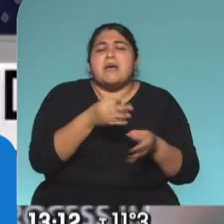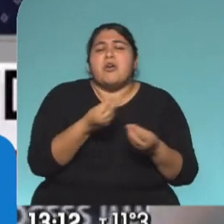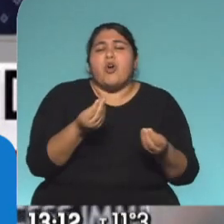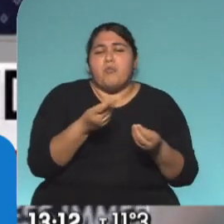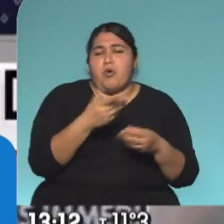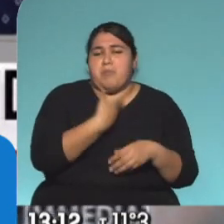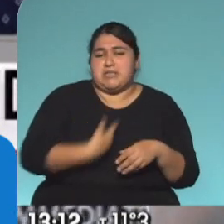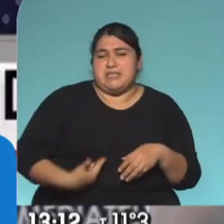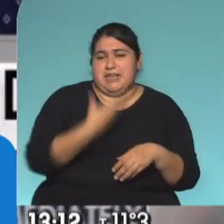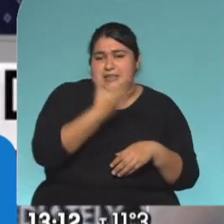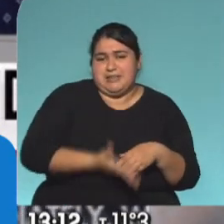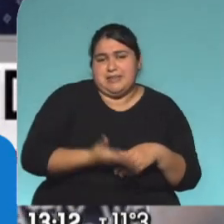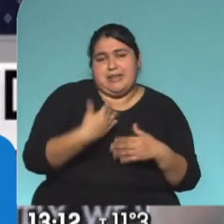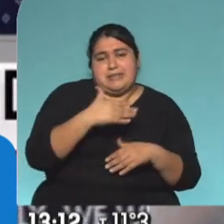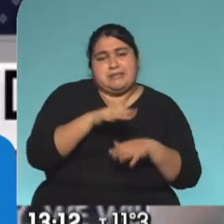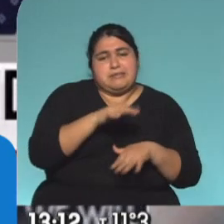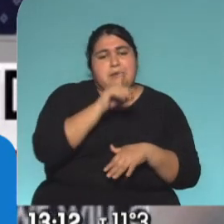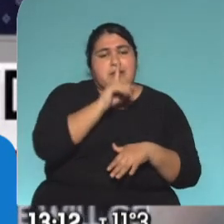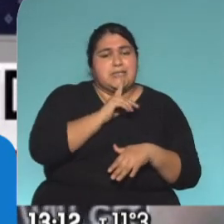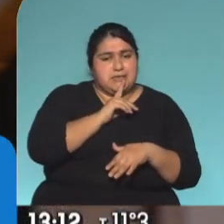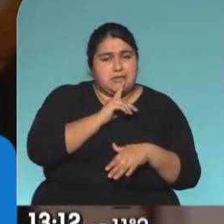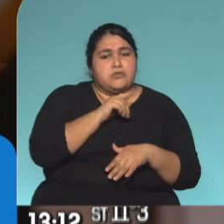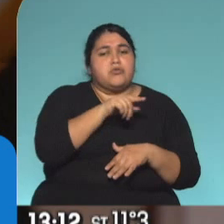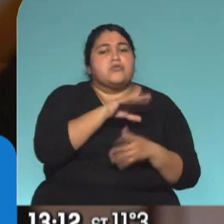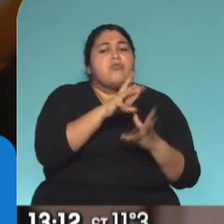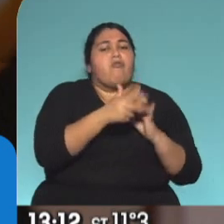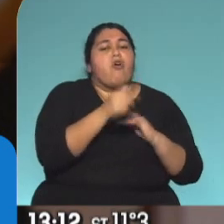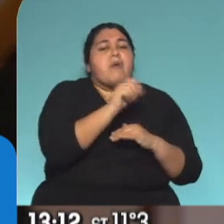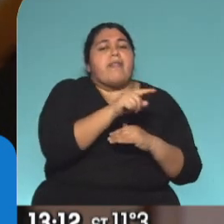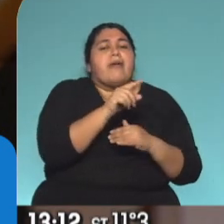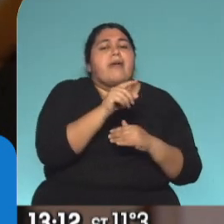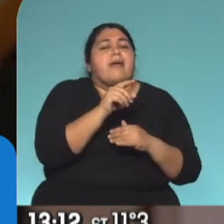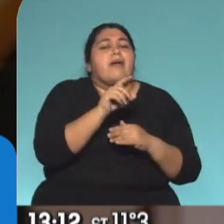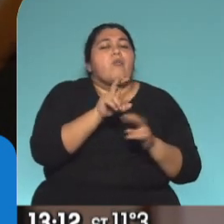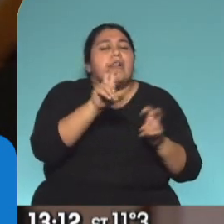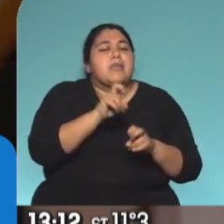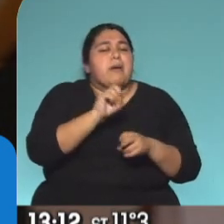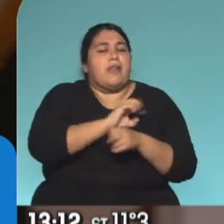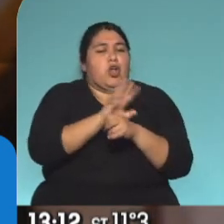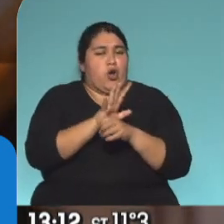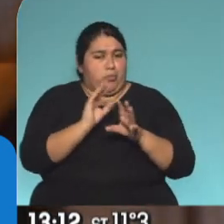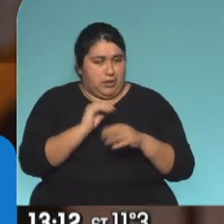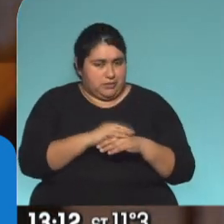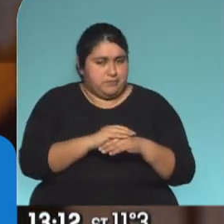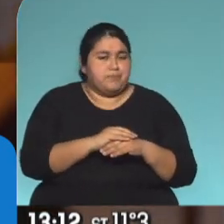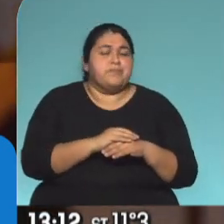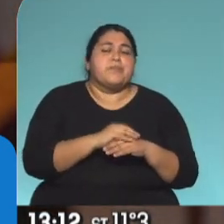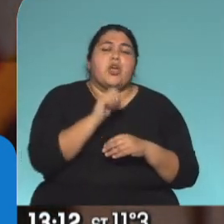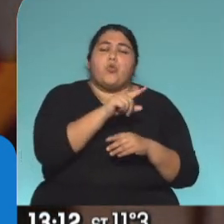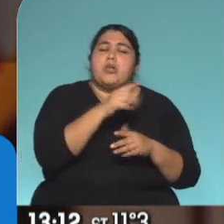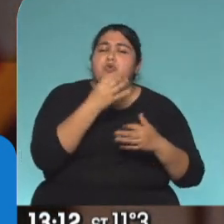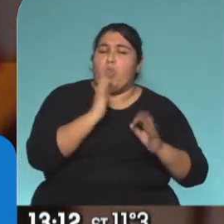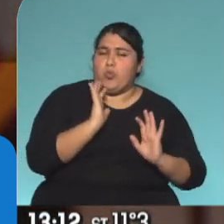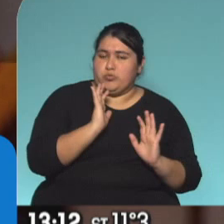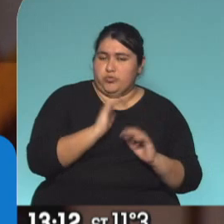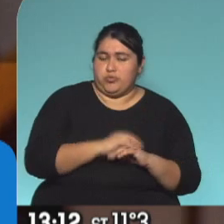the president has been serious enough in the way he has treated COVID now that he has caught it himself. That may be fair or unfair, but it's a political fact